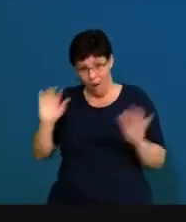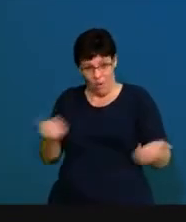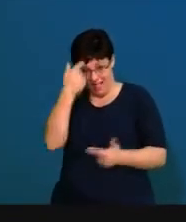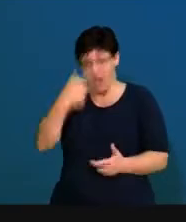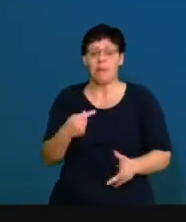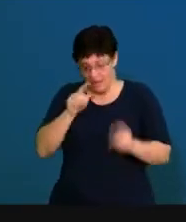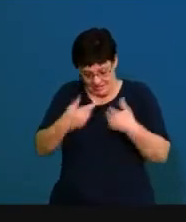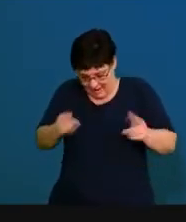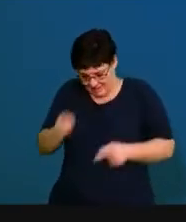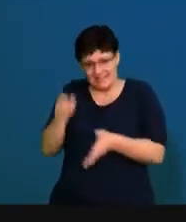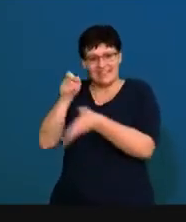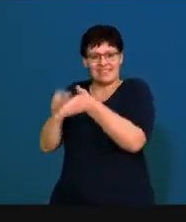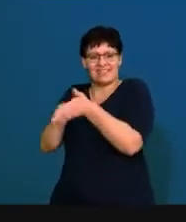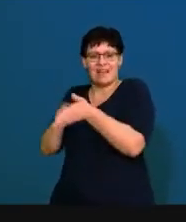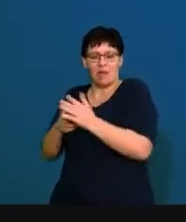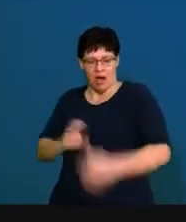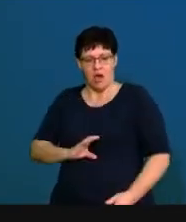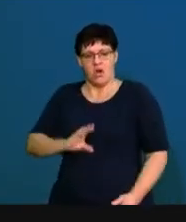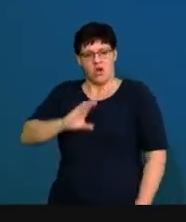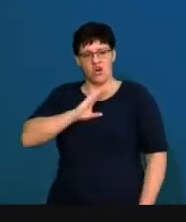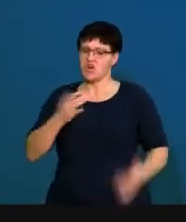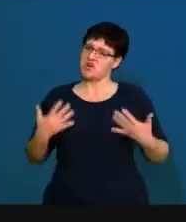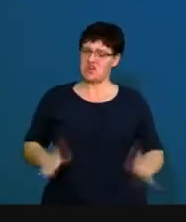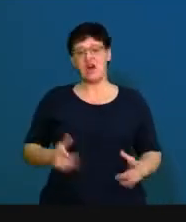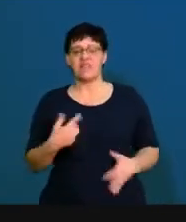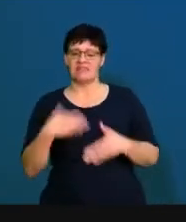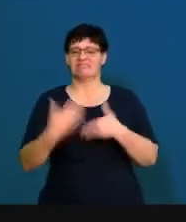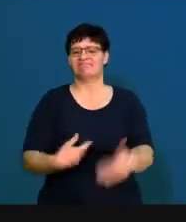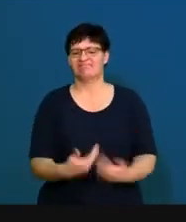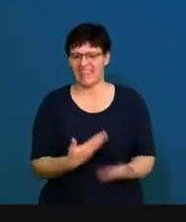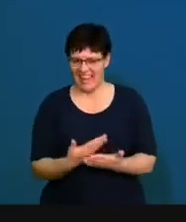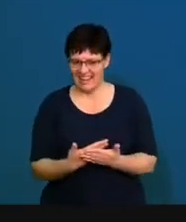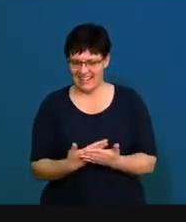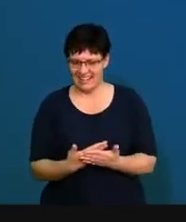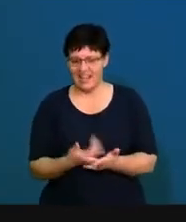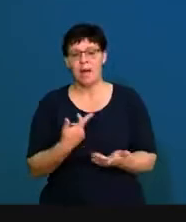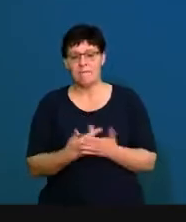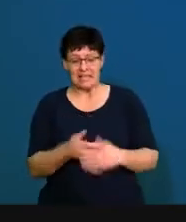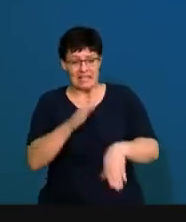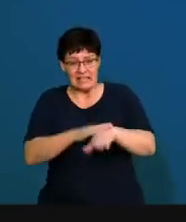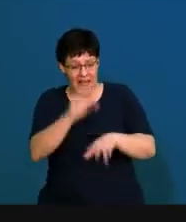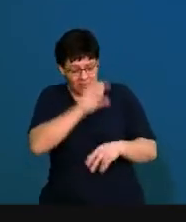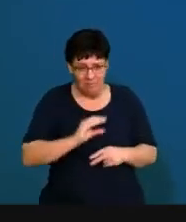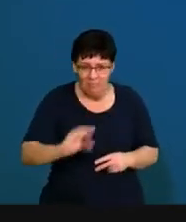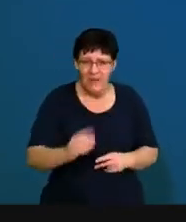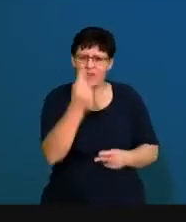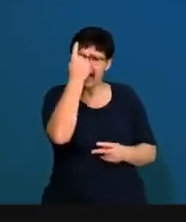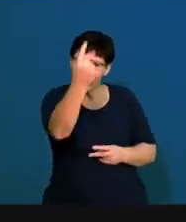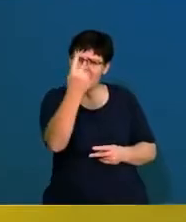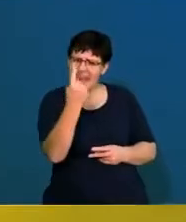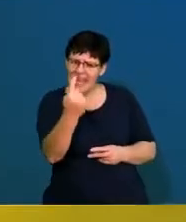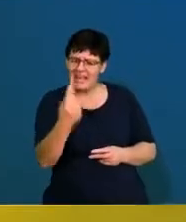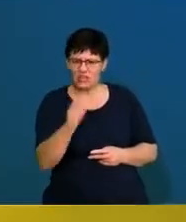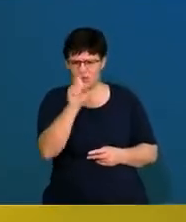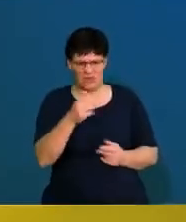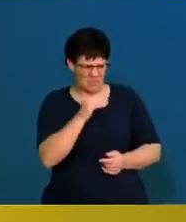that you can also enhance your confidence levels, okay? So you need to allocate adequate time for each question. What exactly